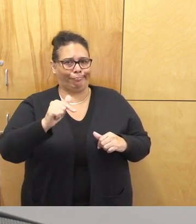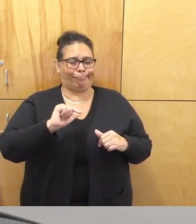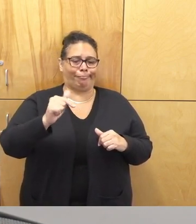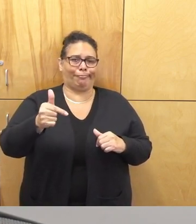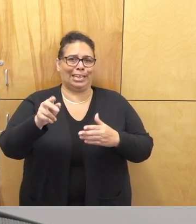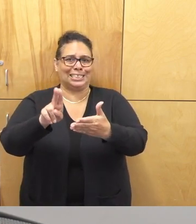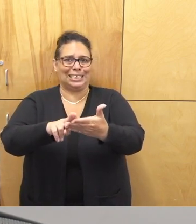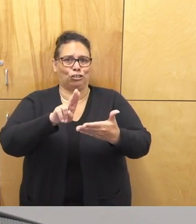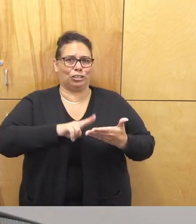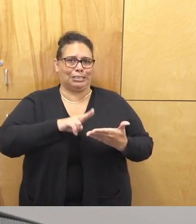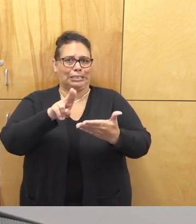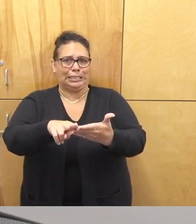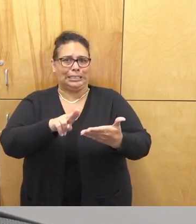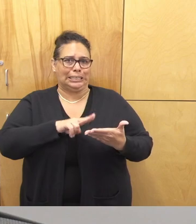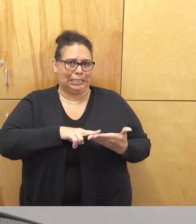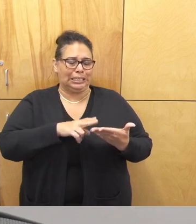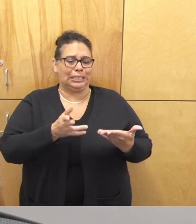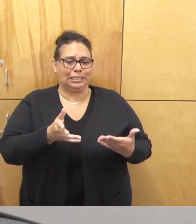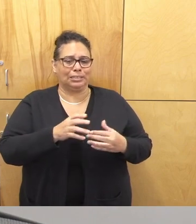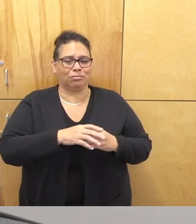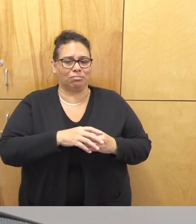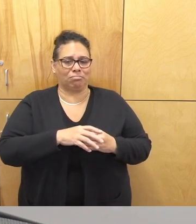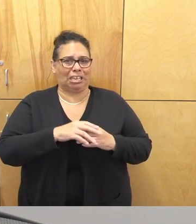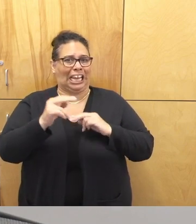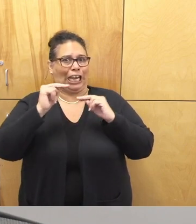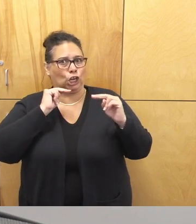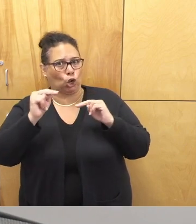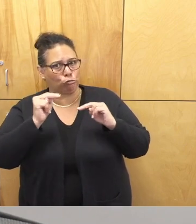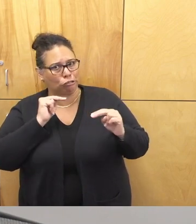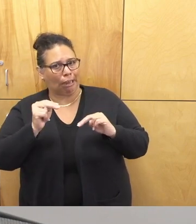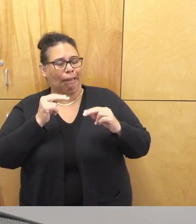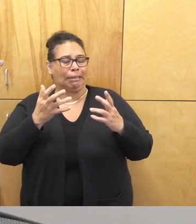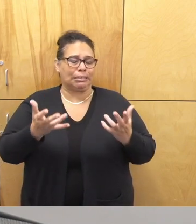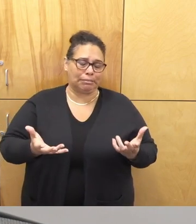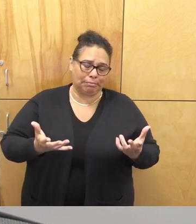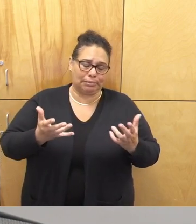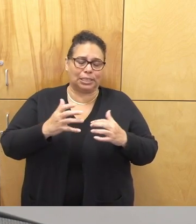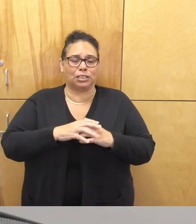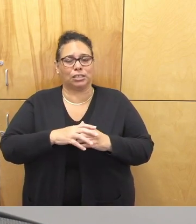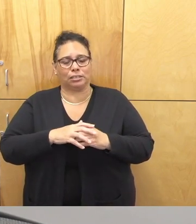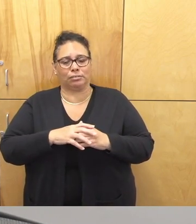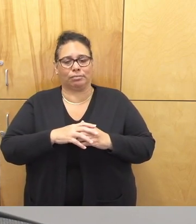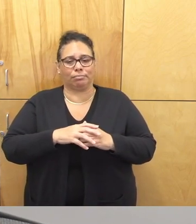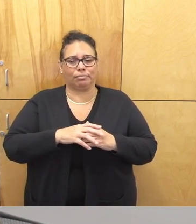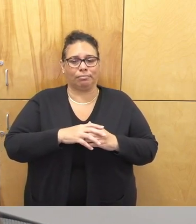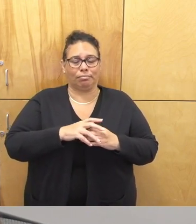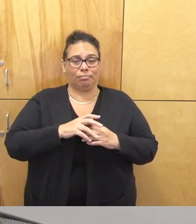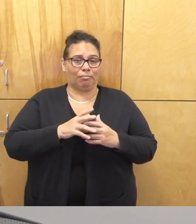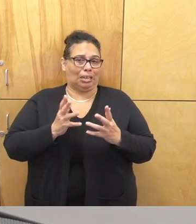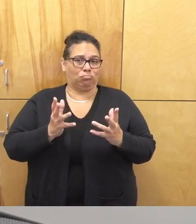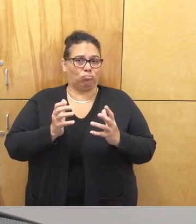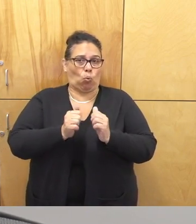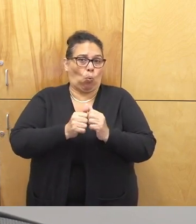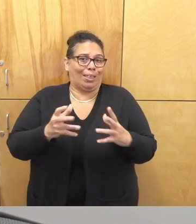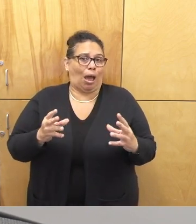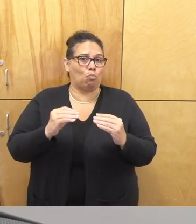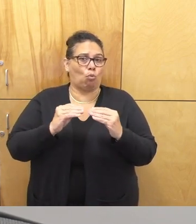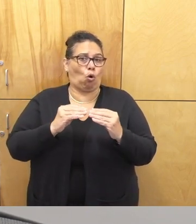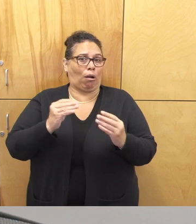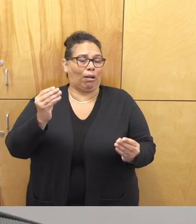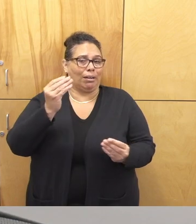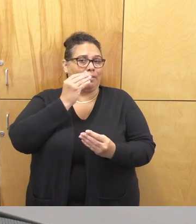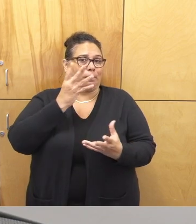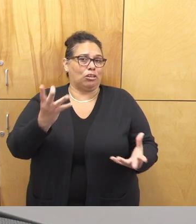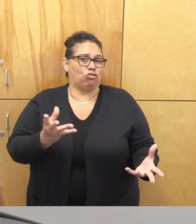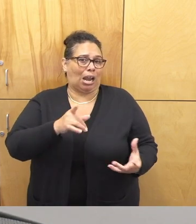getting signatures, negotiating certain pieces of them. And so without having more information, I'm imagining that somewhere